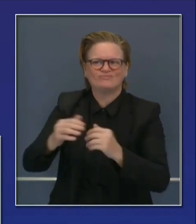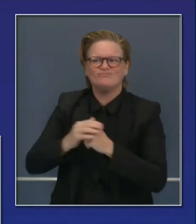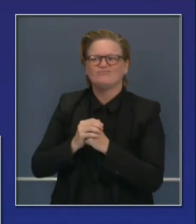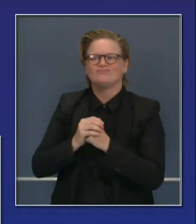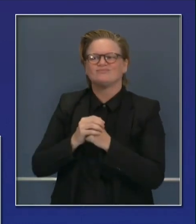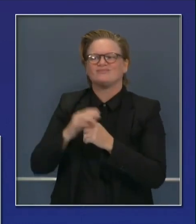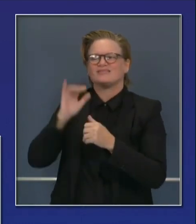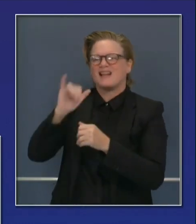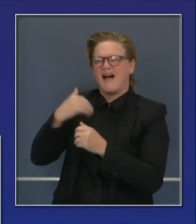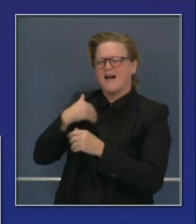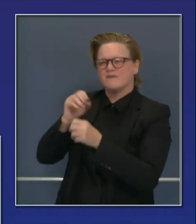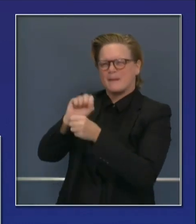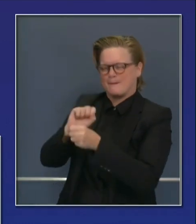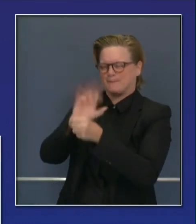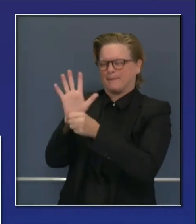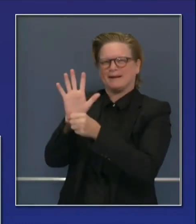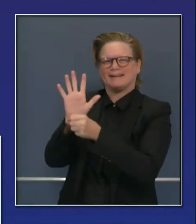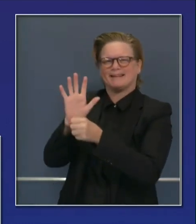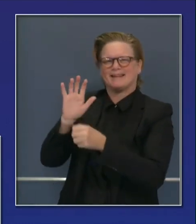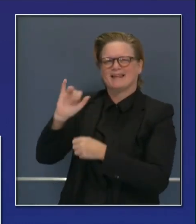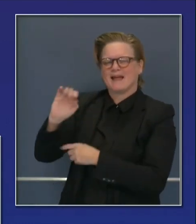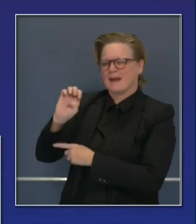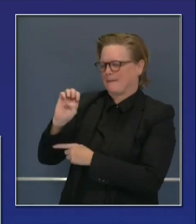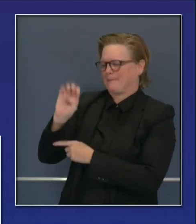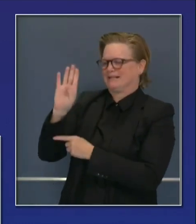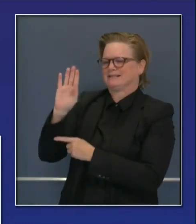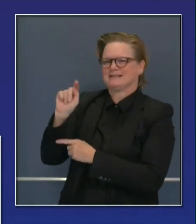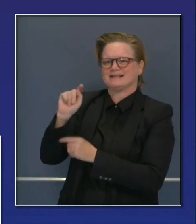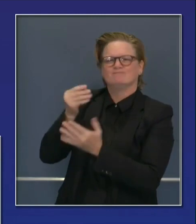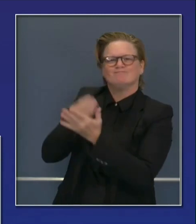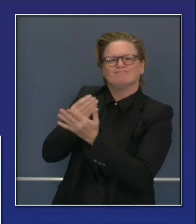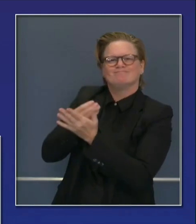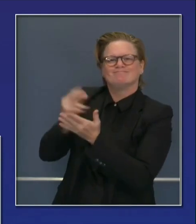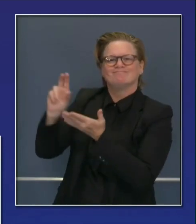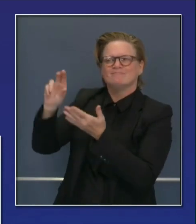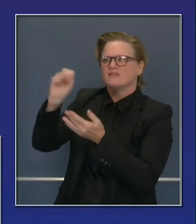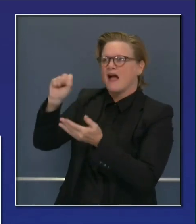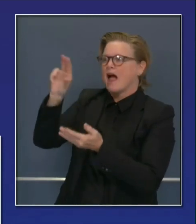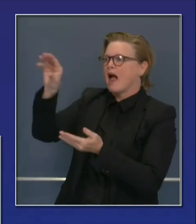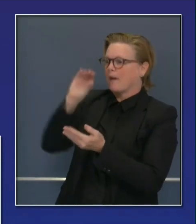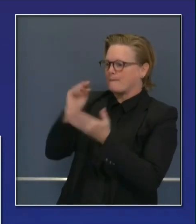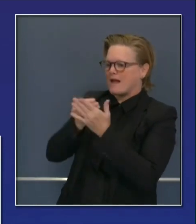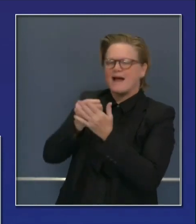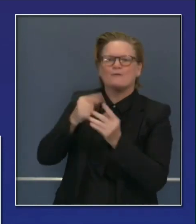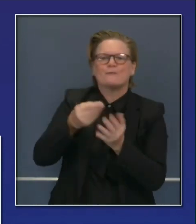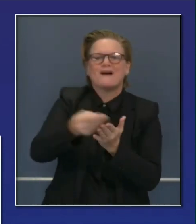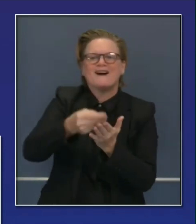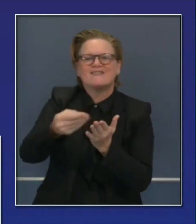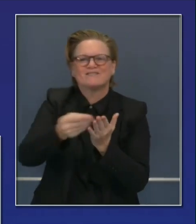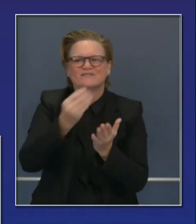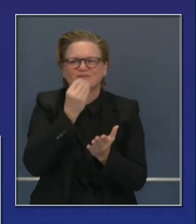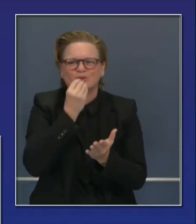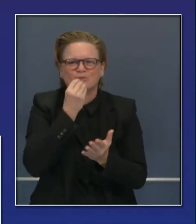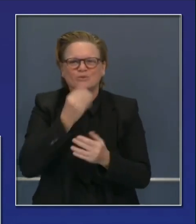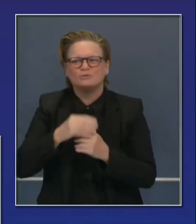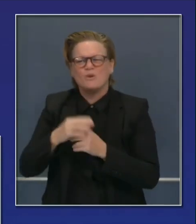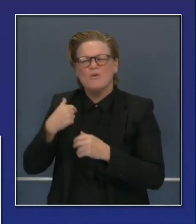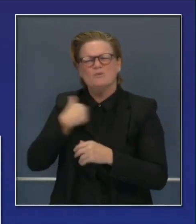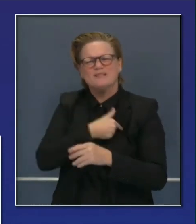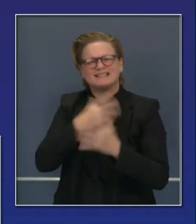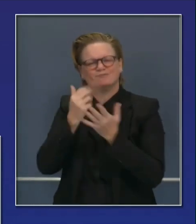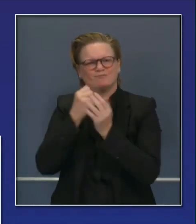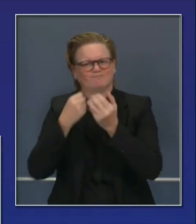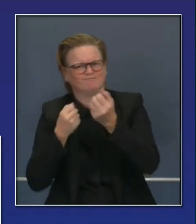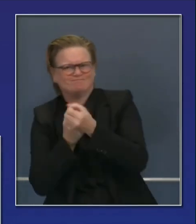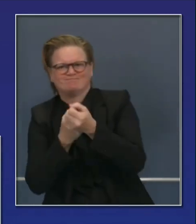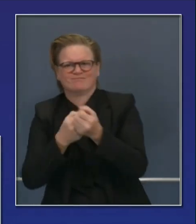million children have benefited. It's been very successful in reaching the vast majority of folks across this state in need.